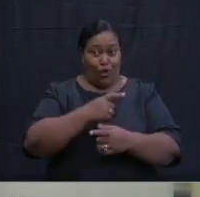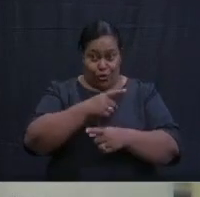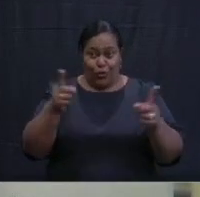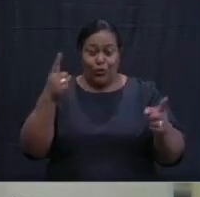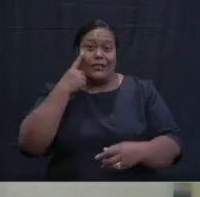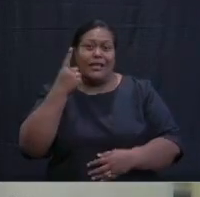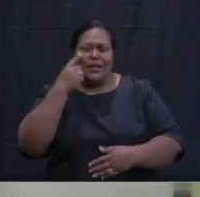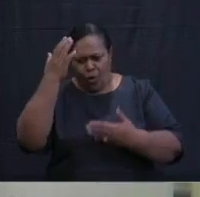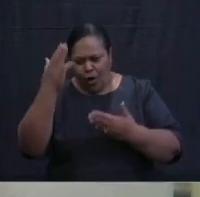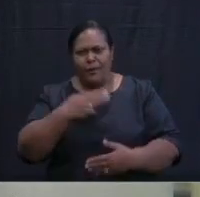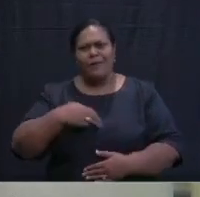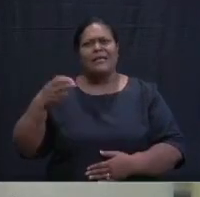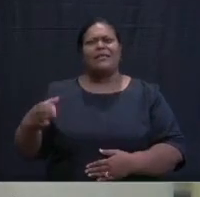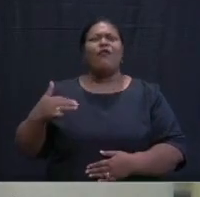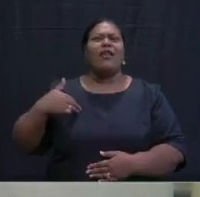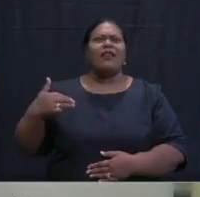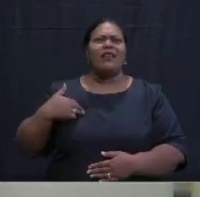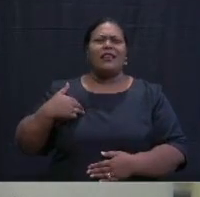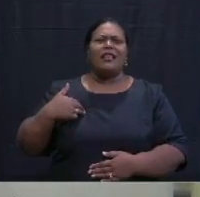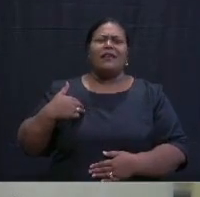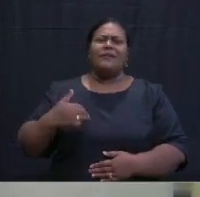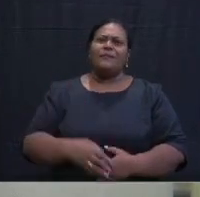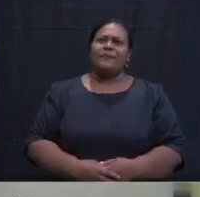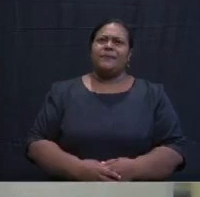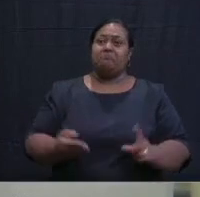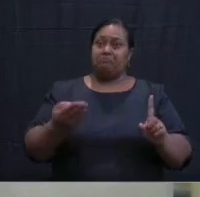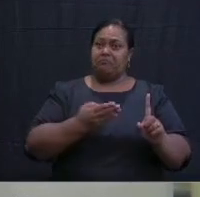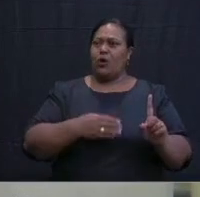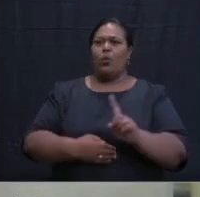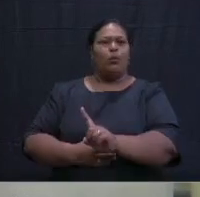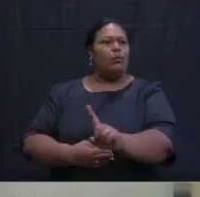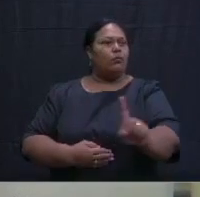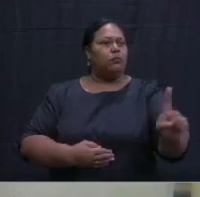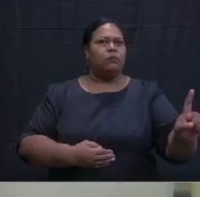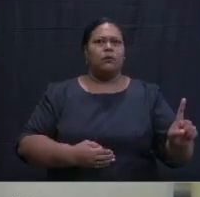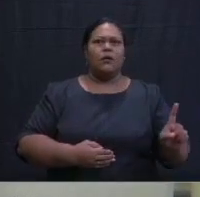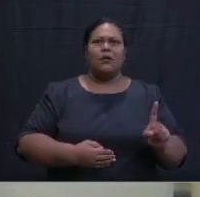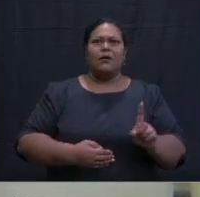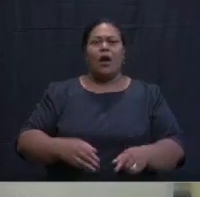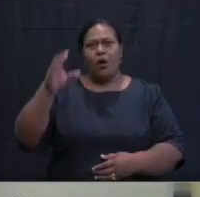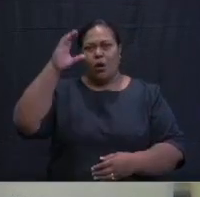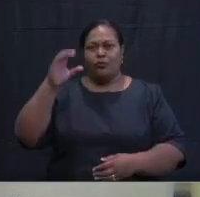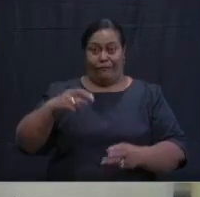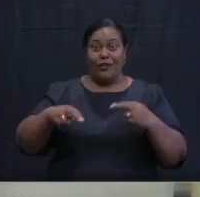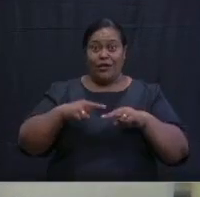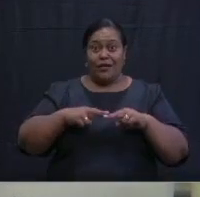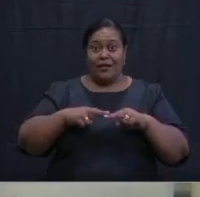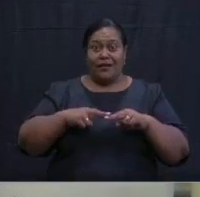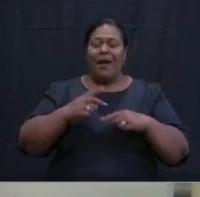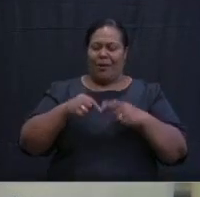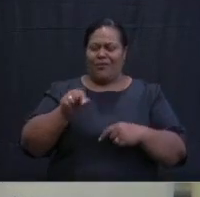the Honorable Minister for Health making trips around the country in this regard.